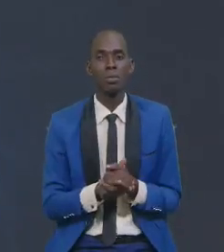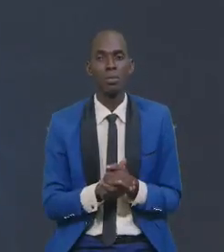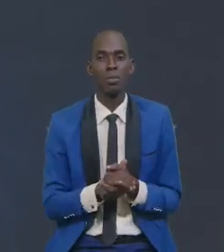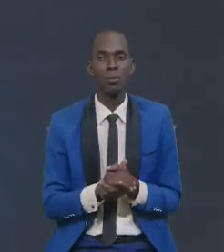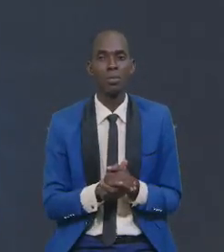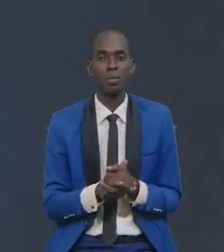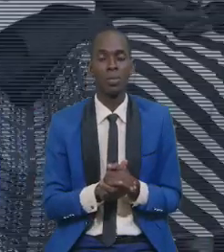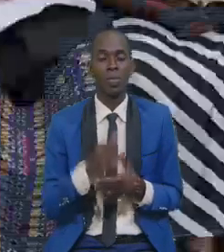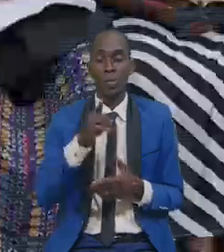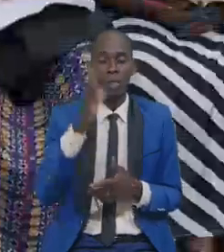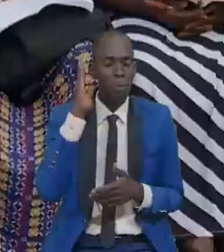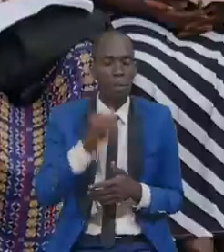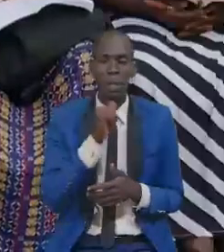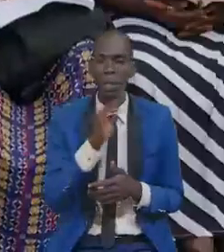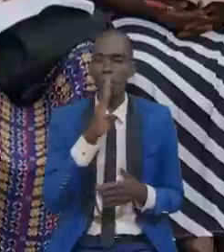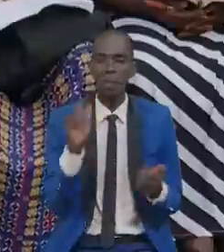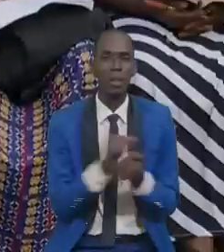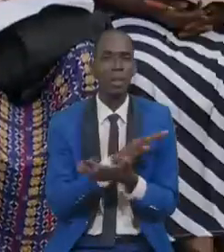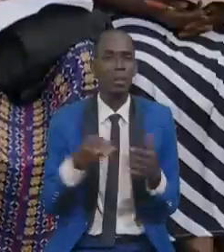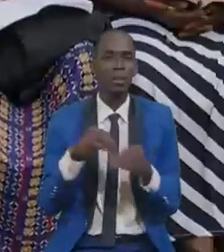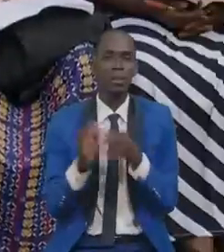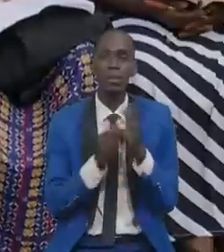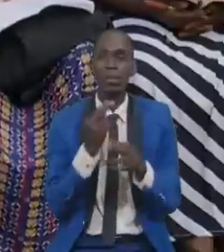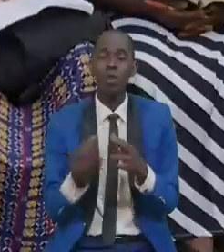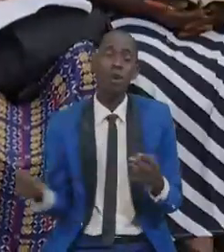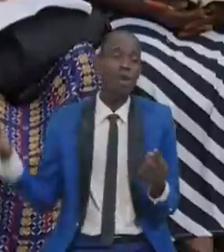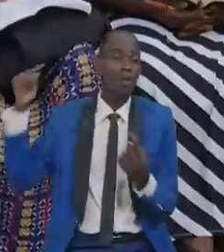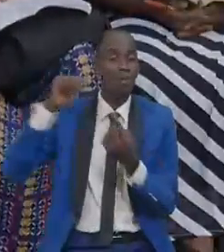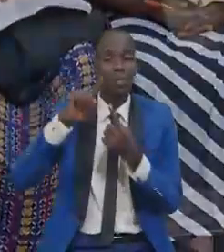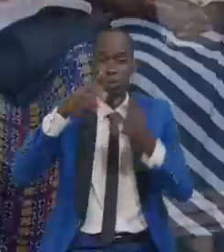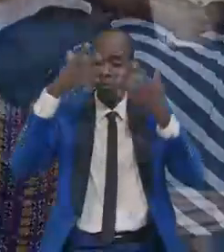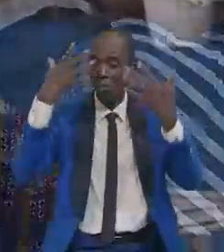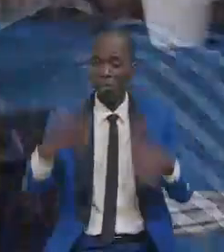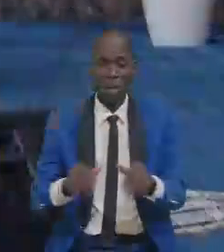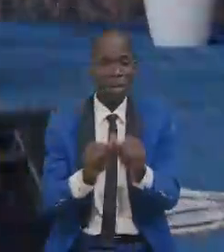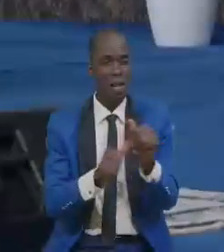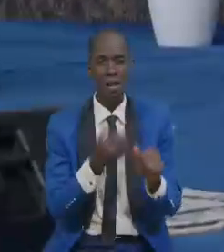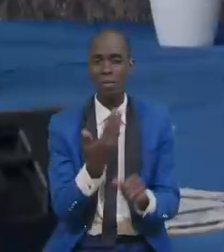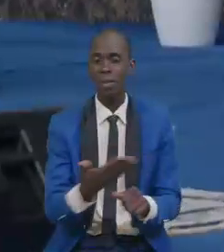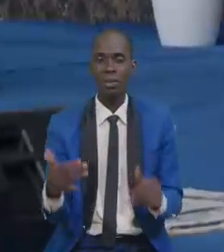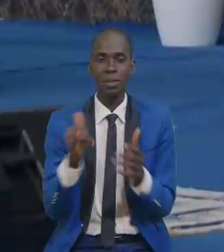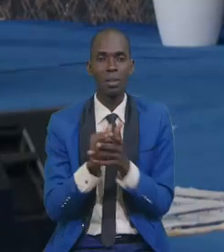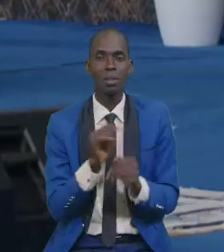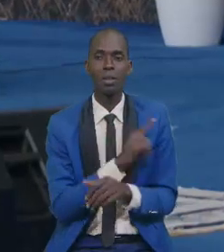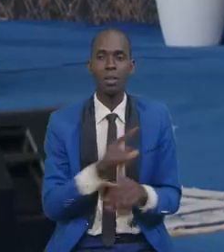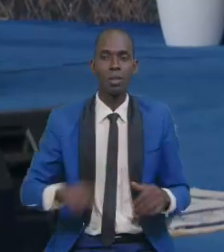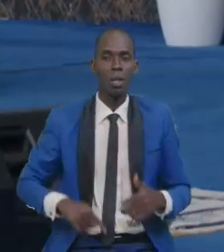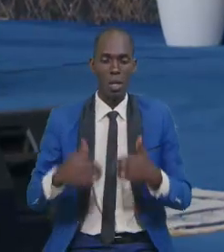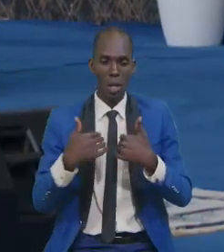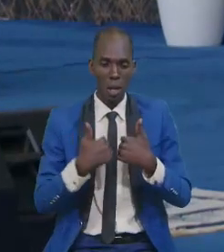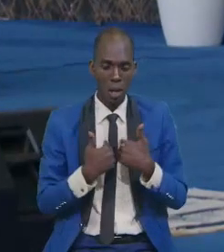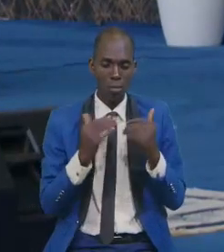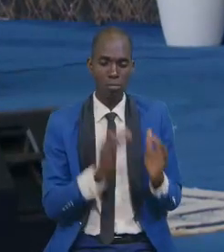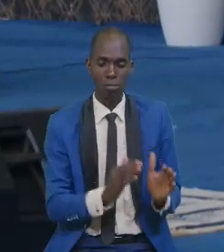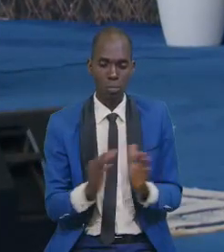You will not be destroyed until you finish everything the Lord has said you